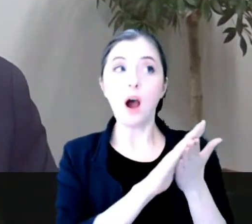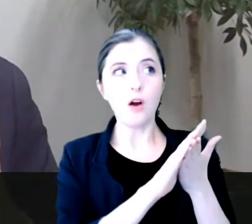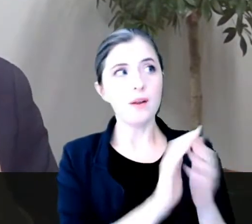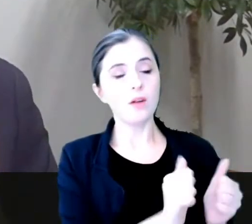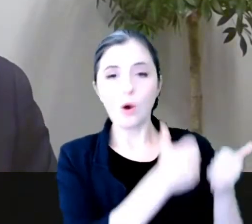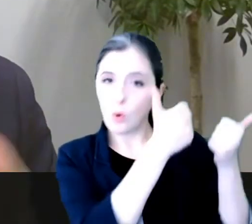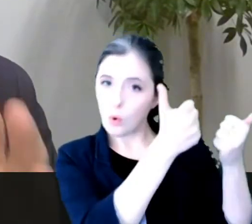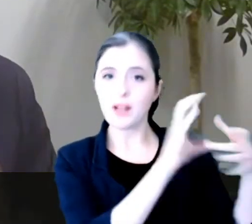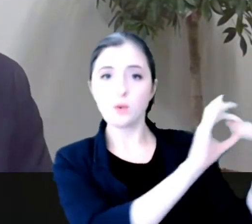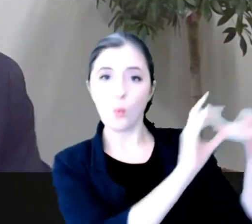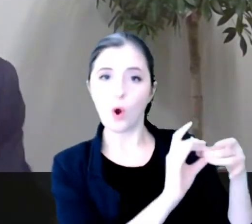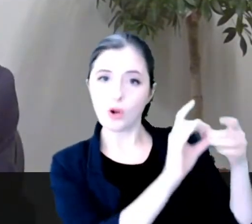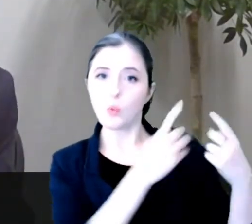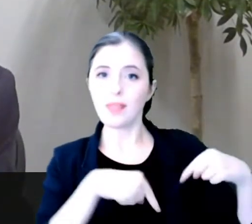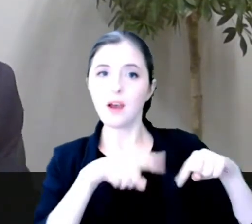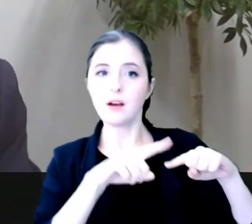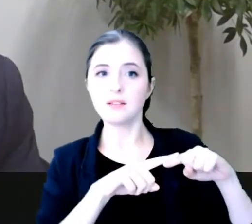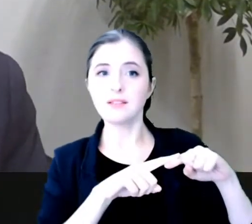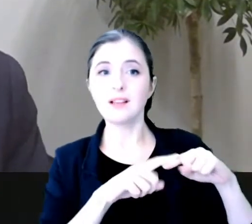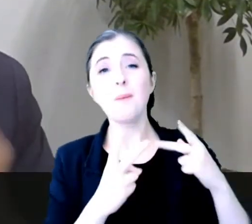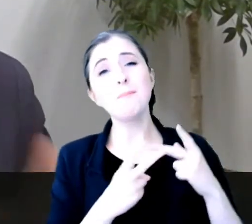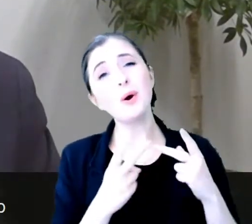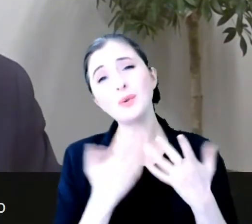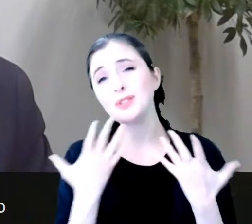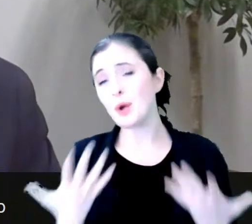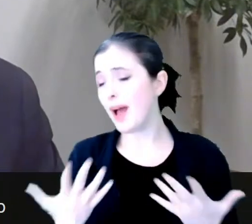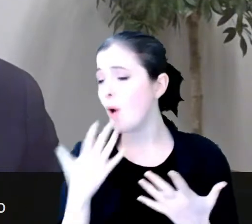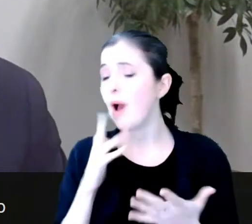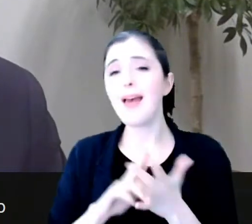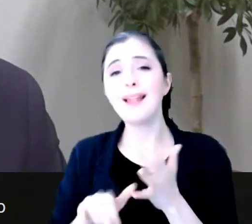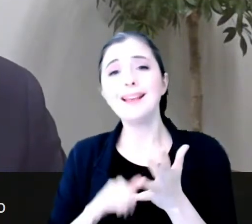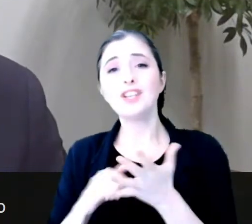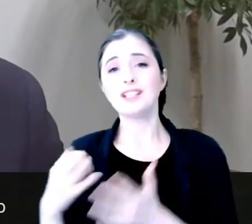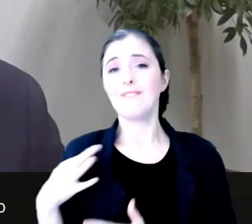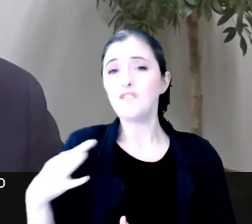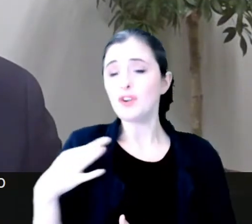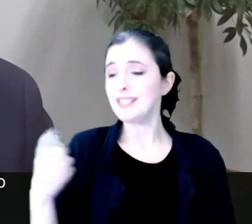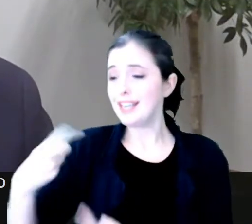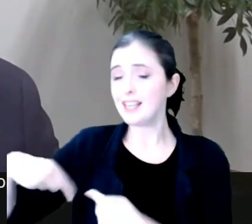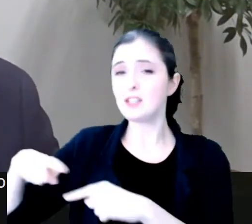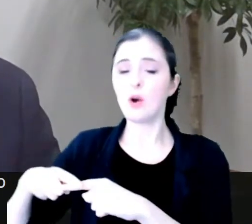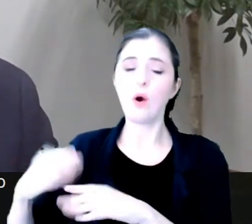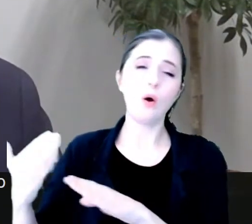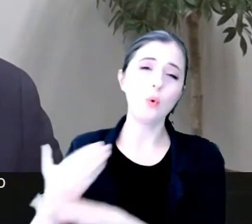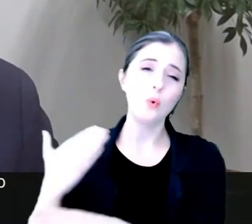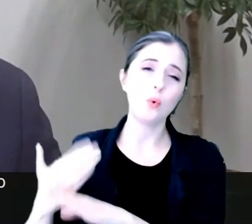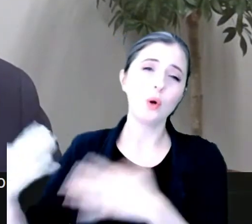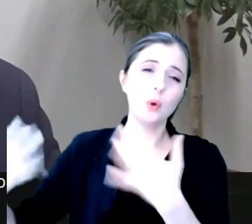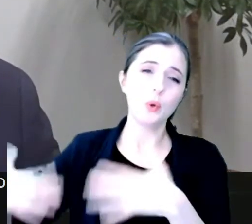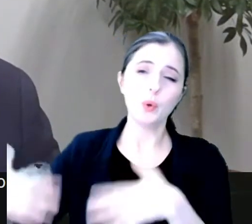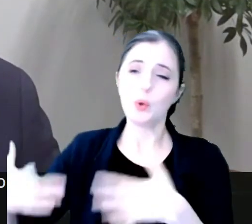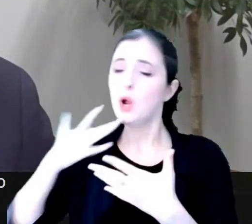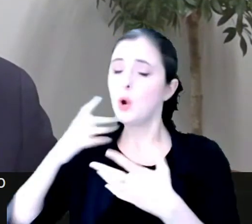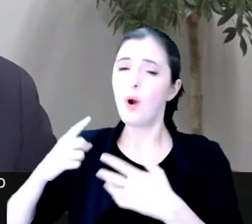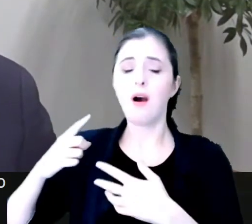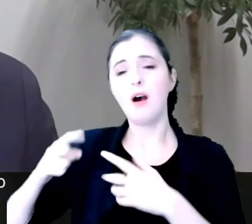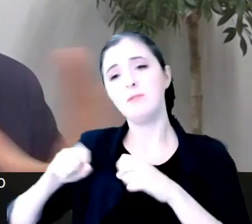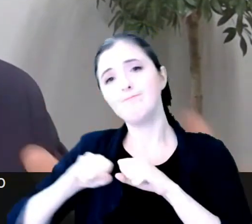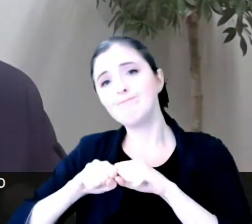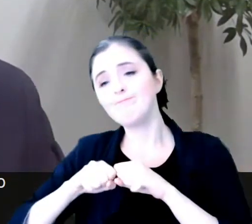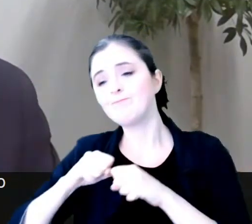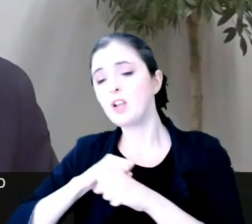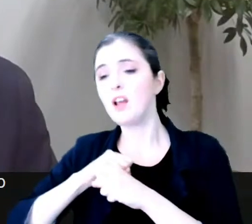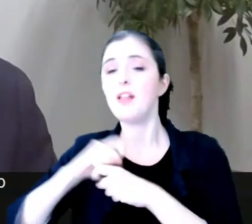but also our heroic NHS and volunteers who are doing a brilliant job, as you know, Chair, getting this vaccine rolled out across our city. We